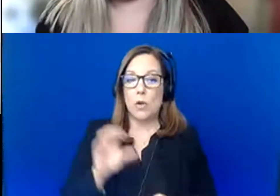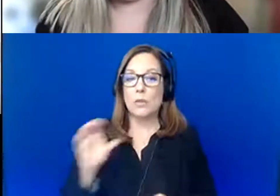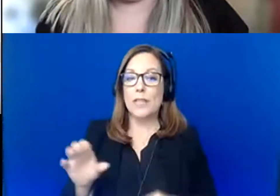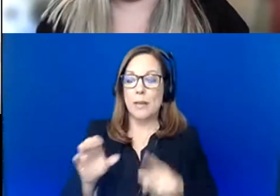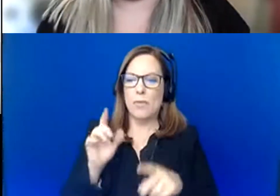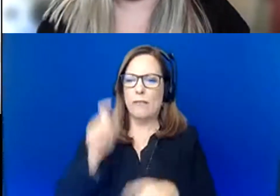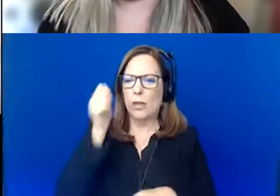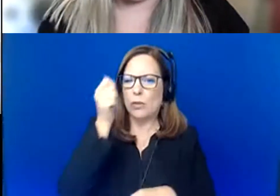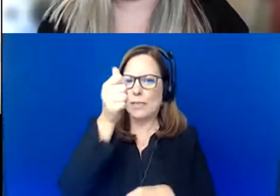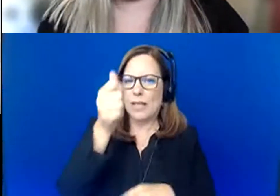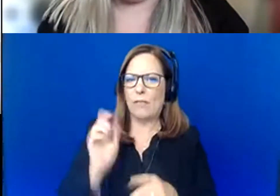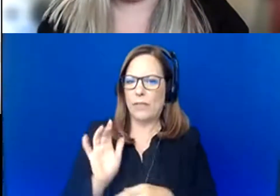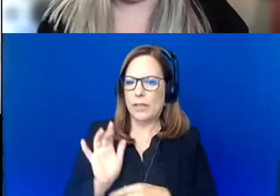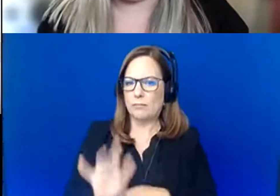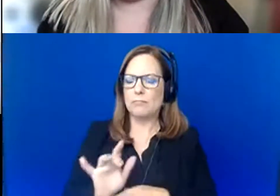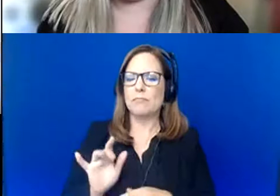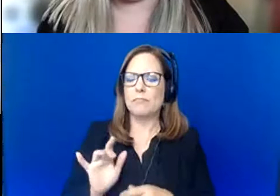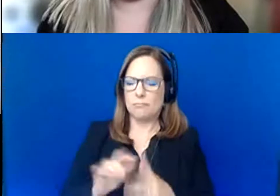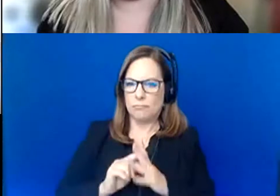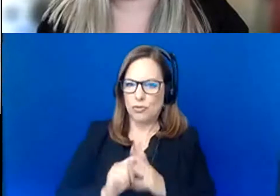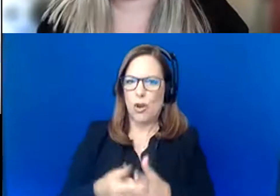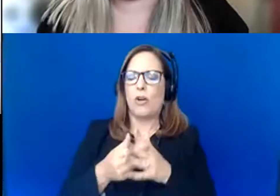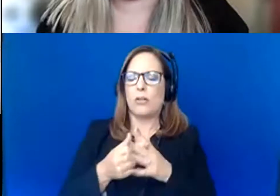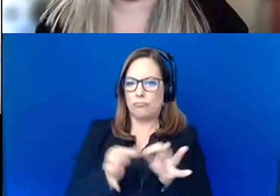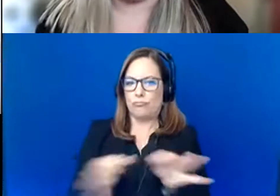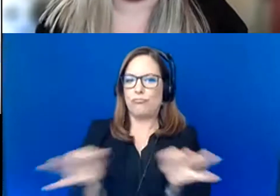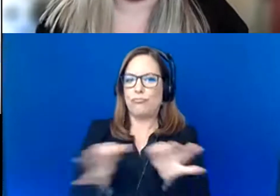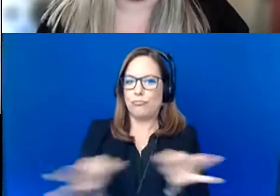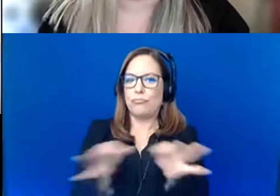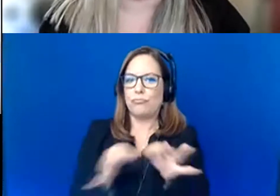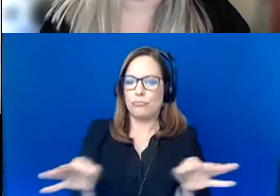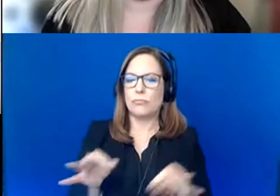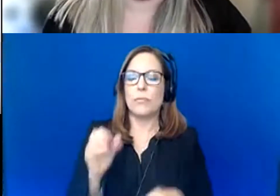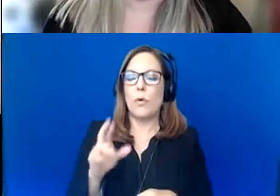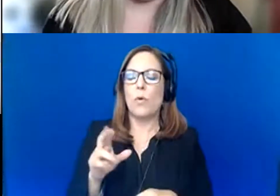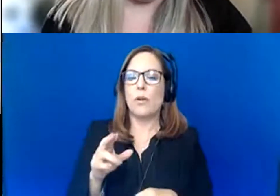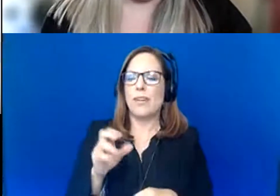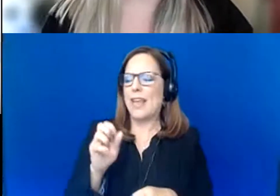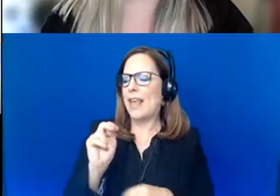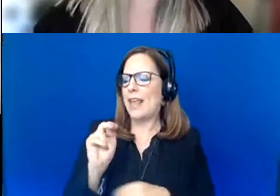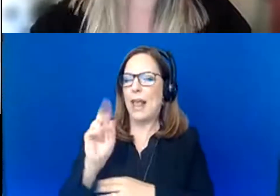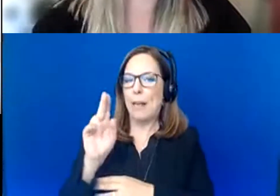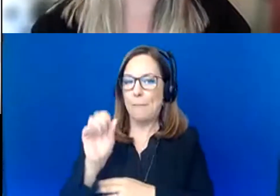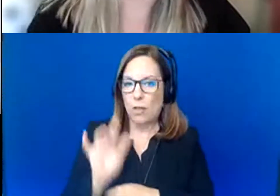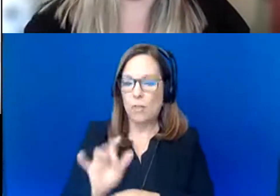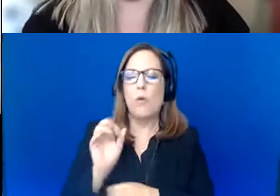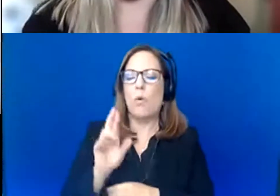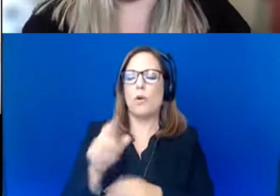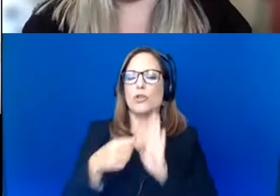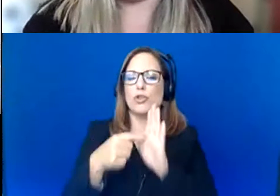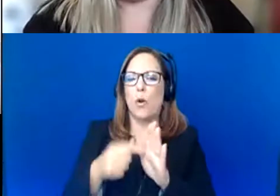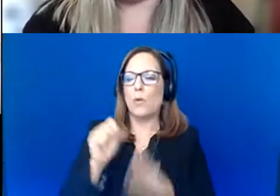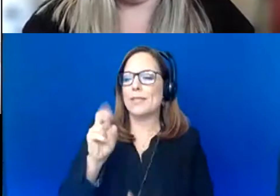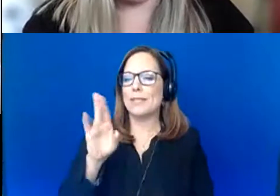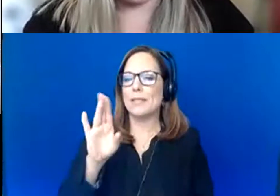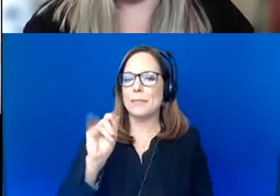enabled, so you can hit the closed captioning icon and enable or show subtitles to get that going. The presentation and